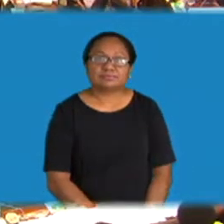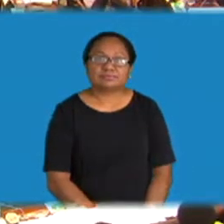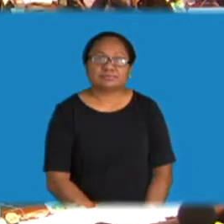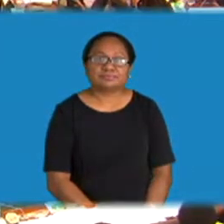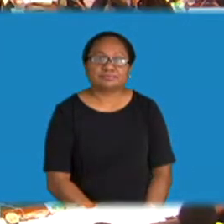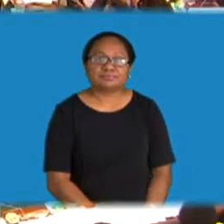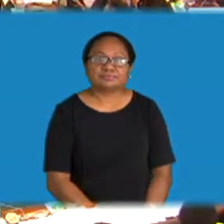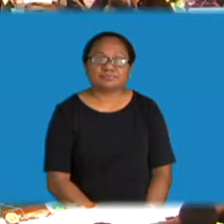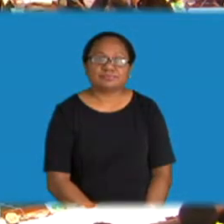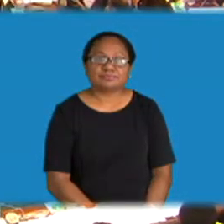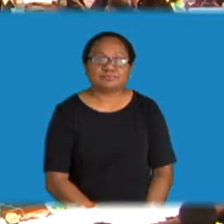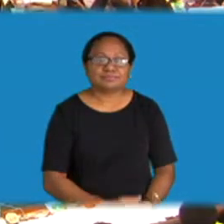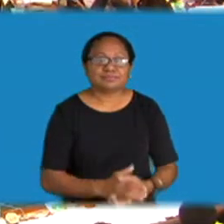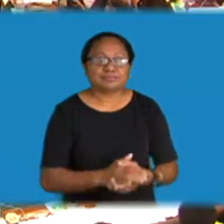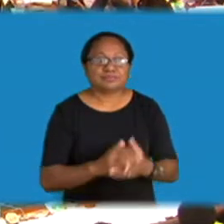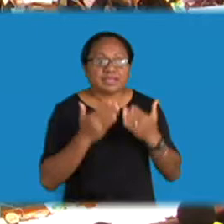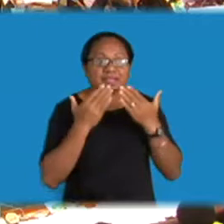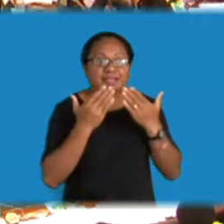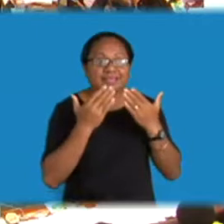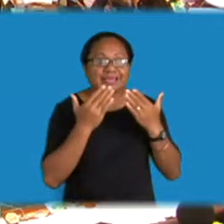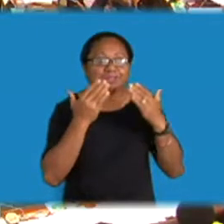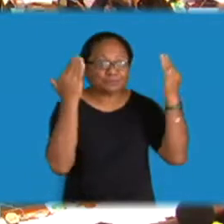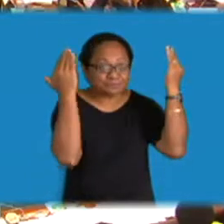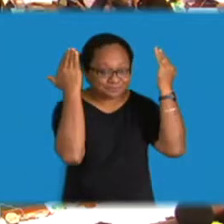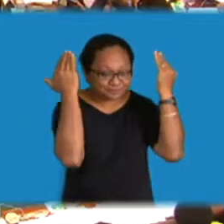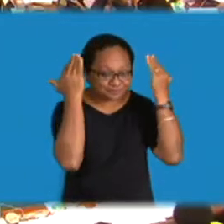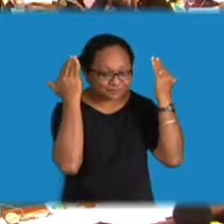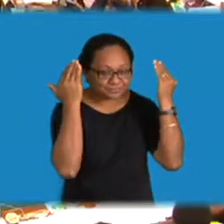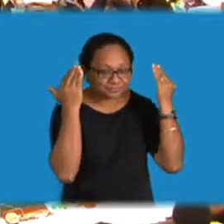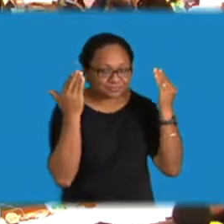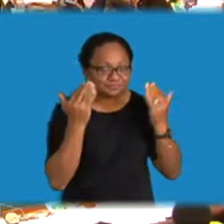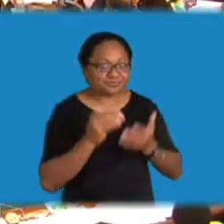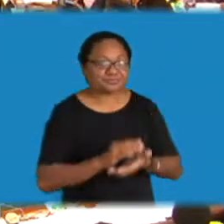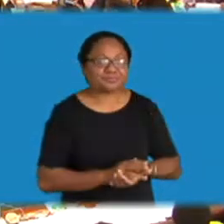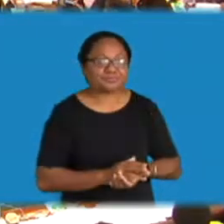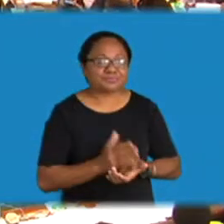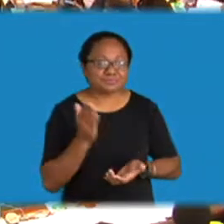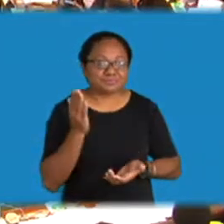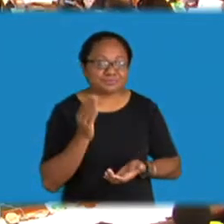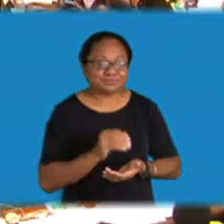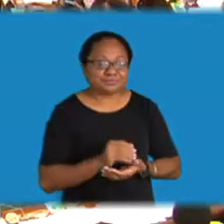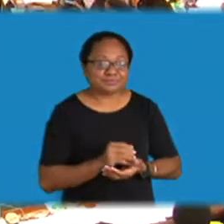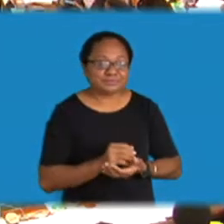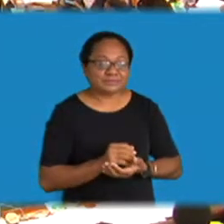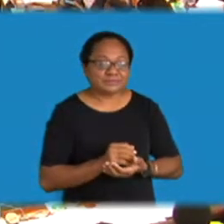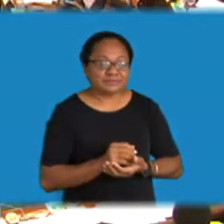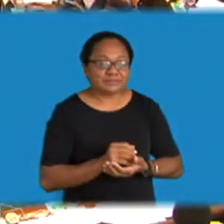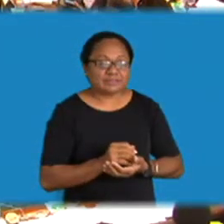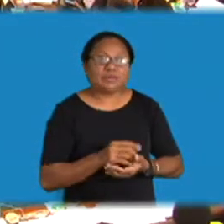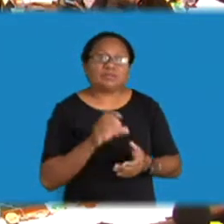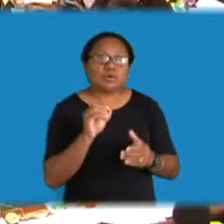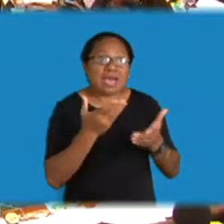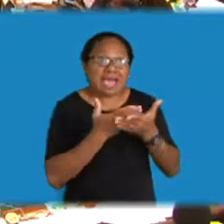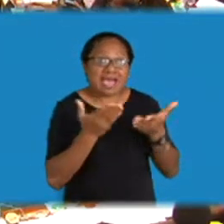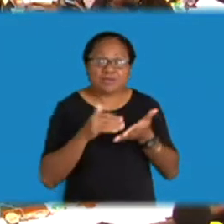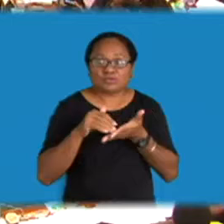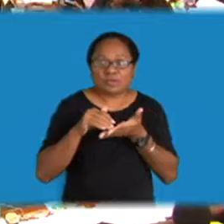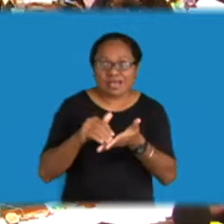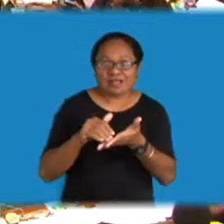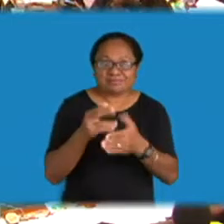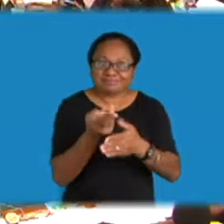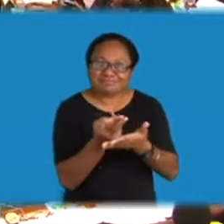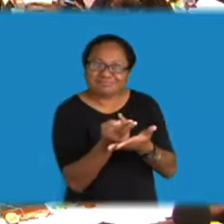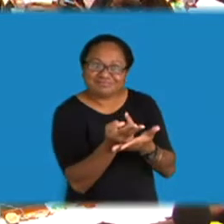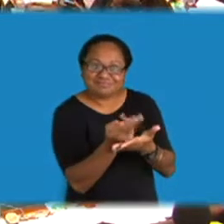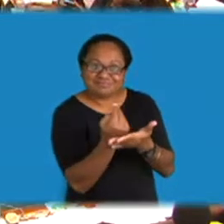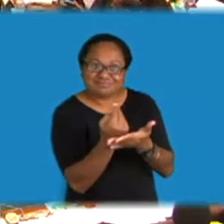Thank you, Madam Speaker. My question to the Honourable Minister is, what types of rehabilitation programs are there